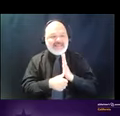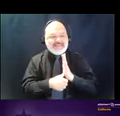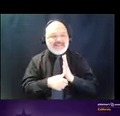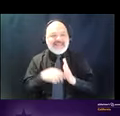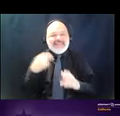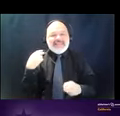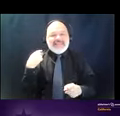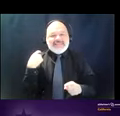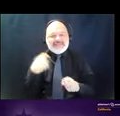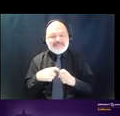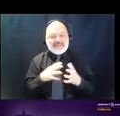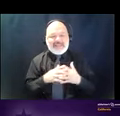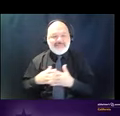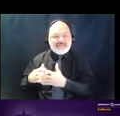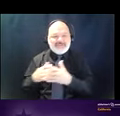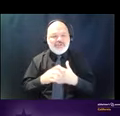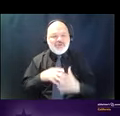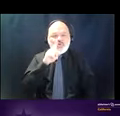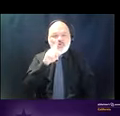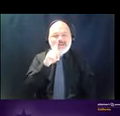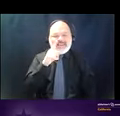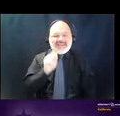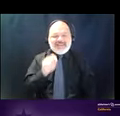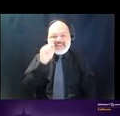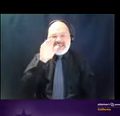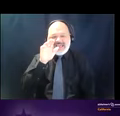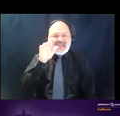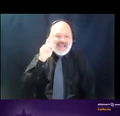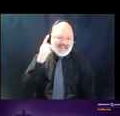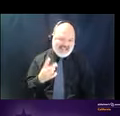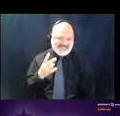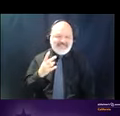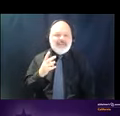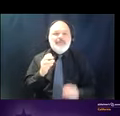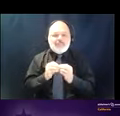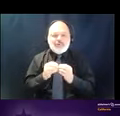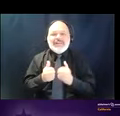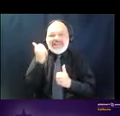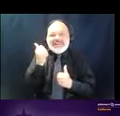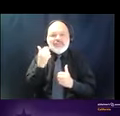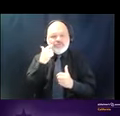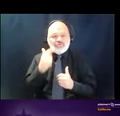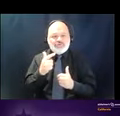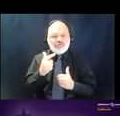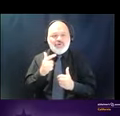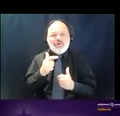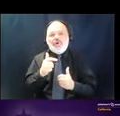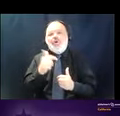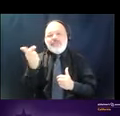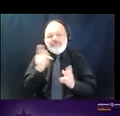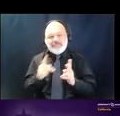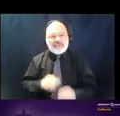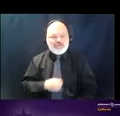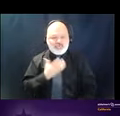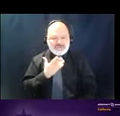Hispanic Americans are about 1.5 times more likely to have Alzheimer's and other dementias than whites. 1 in 3 seniors